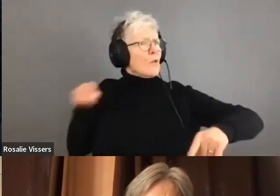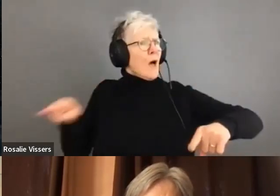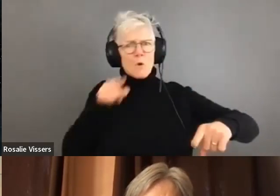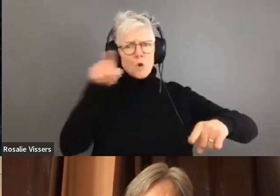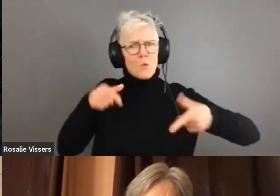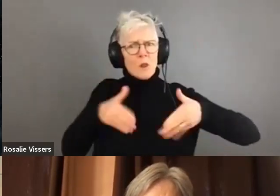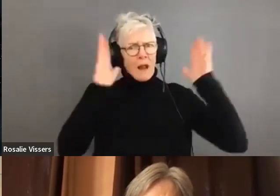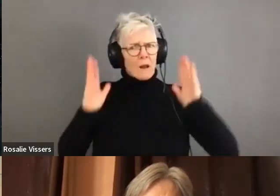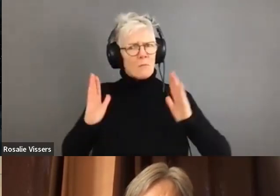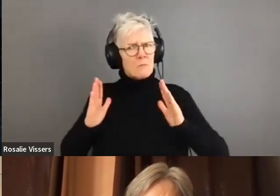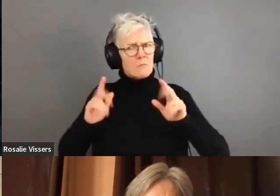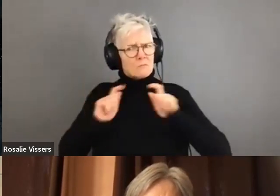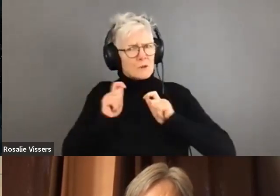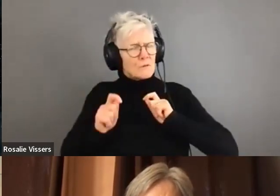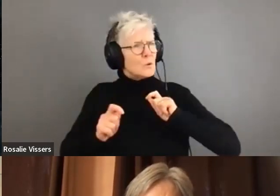let him on.